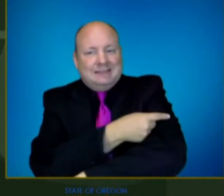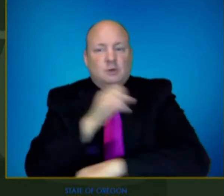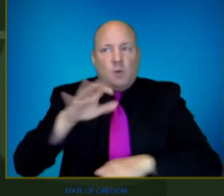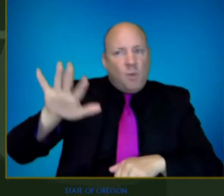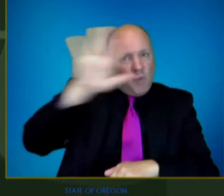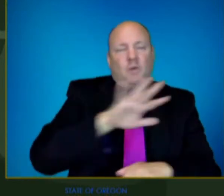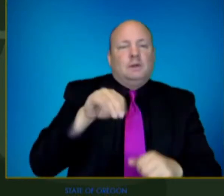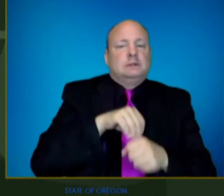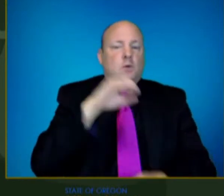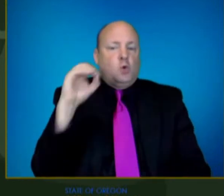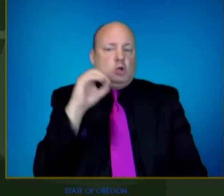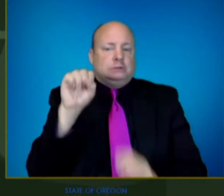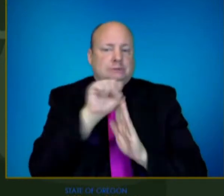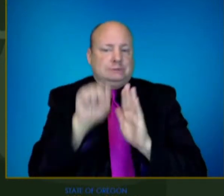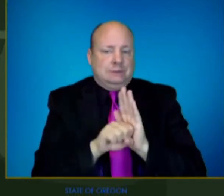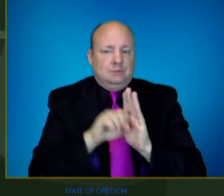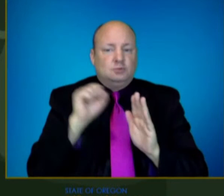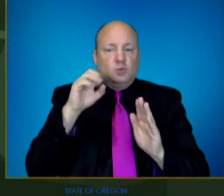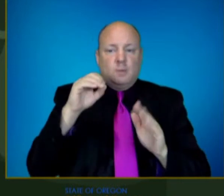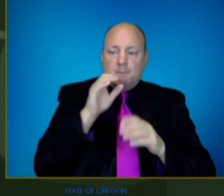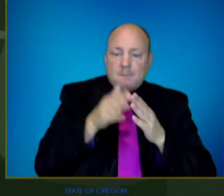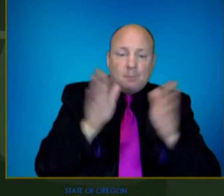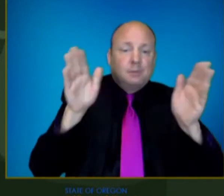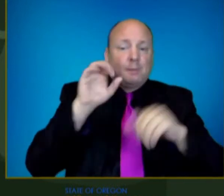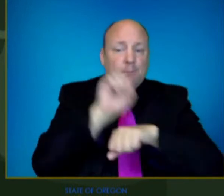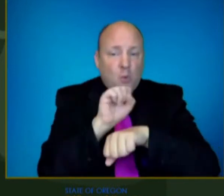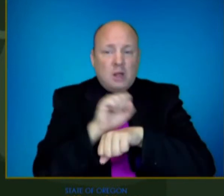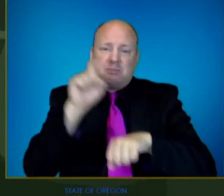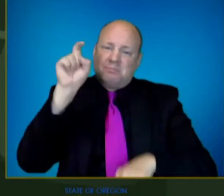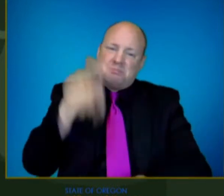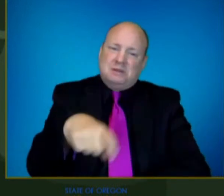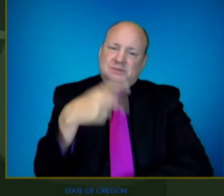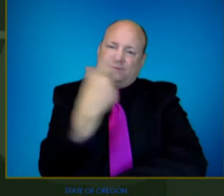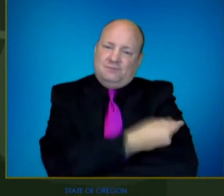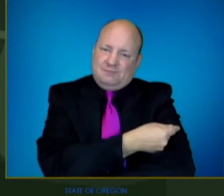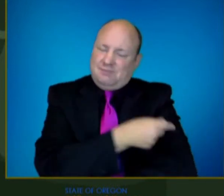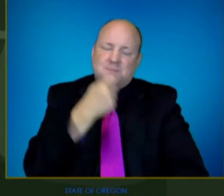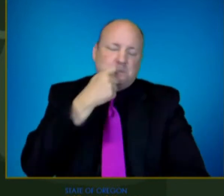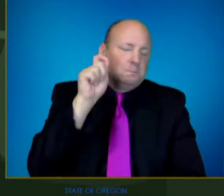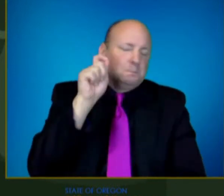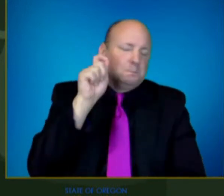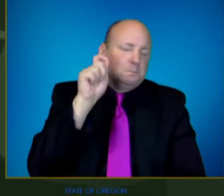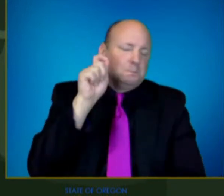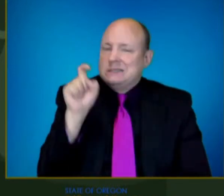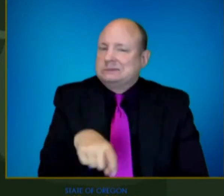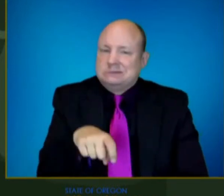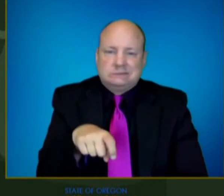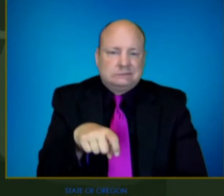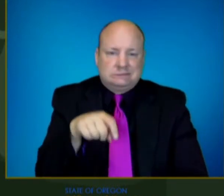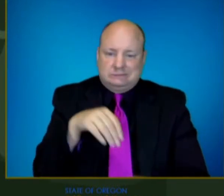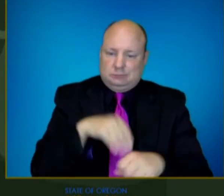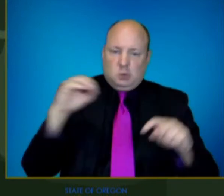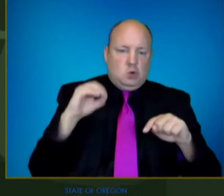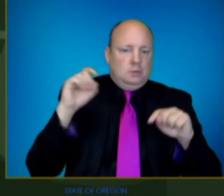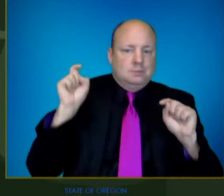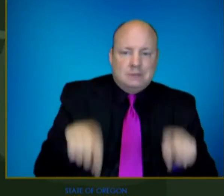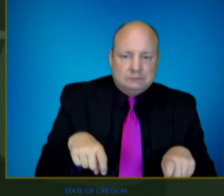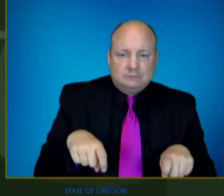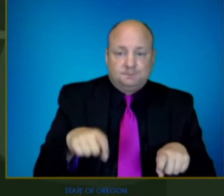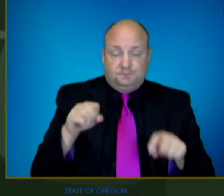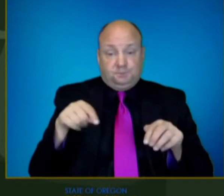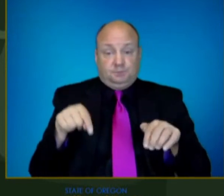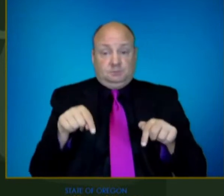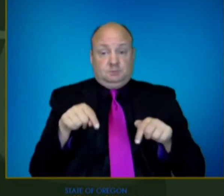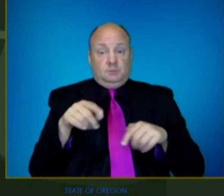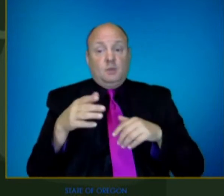public employees to get those vaccines. So at this point in time, we are not moving